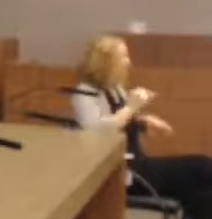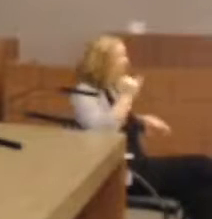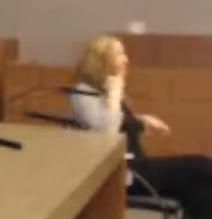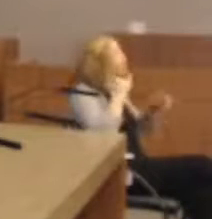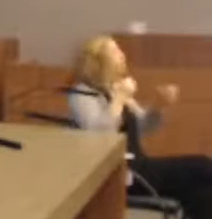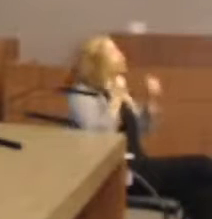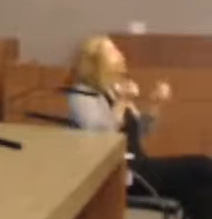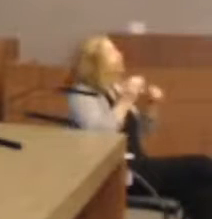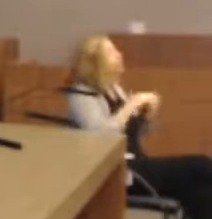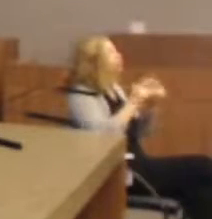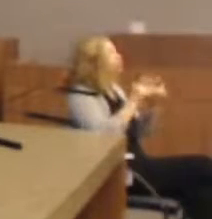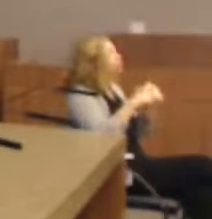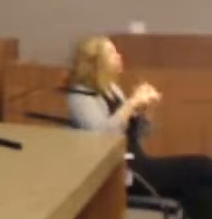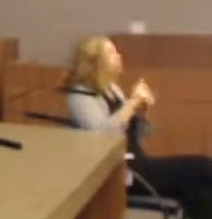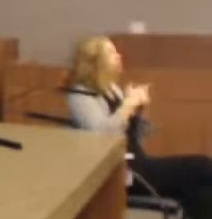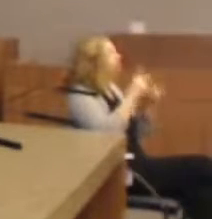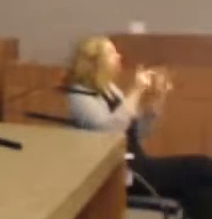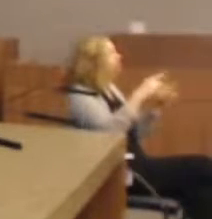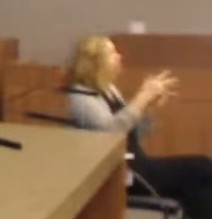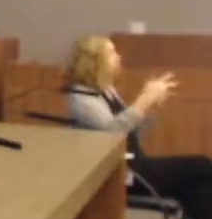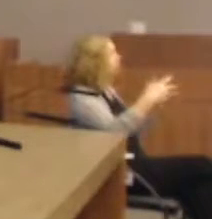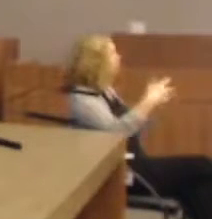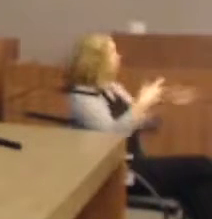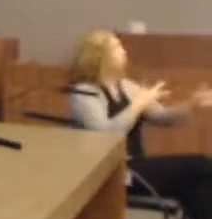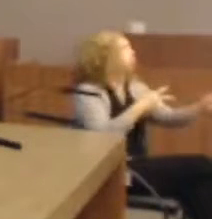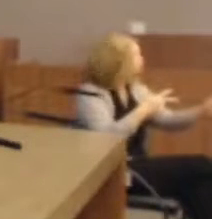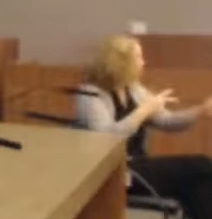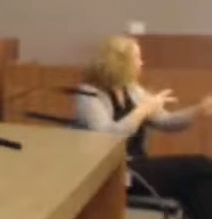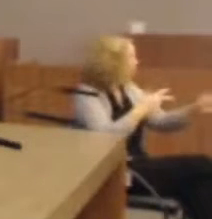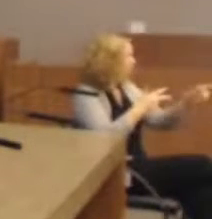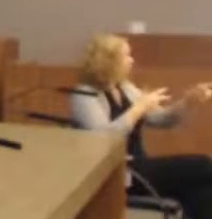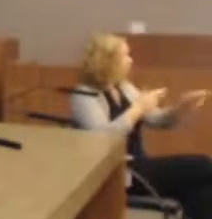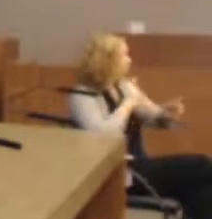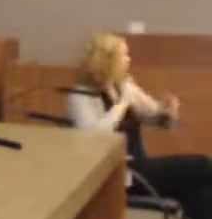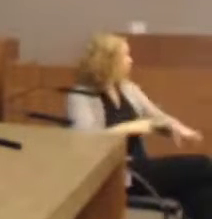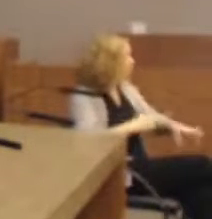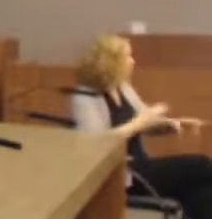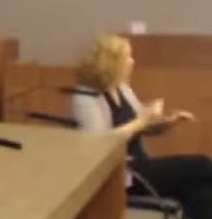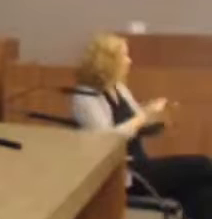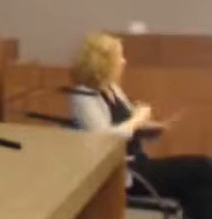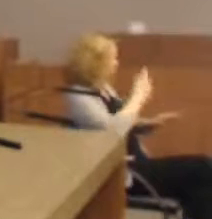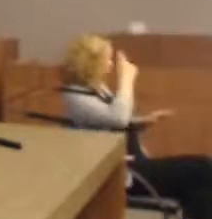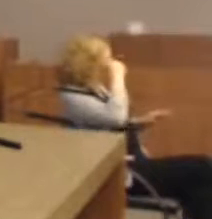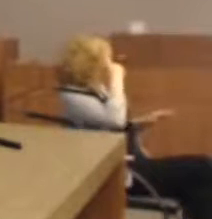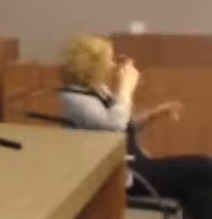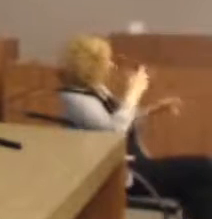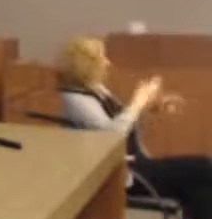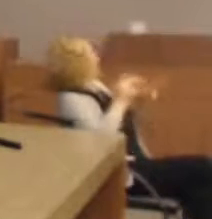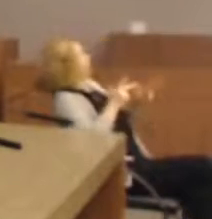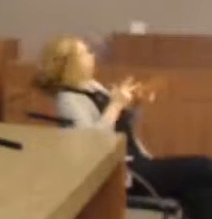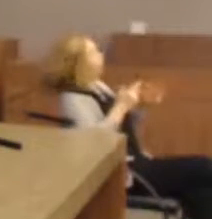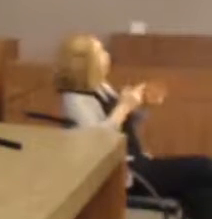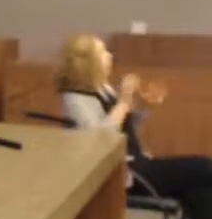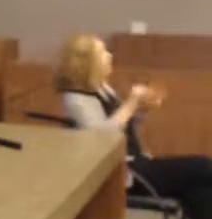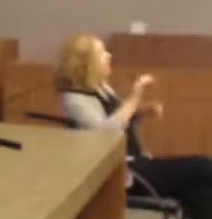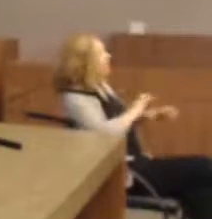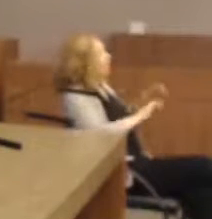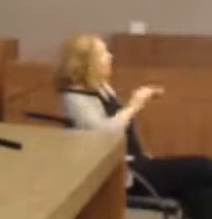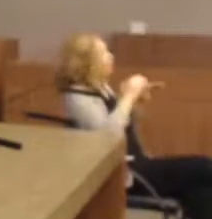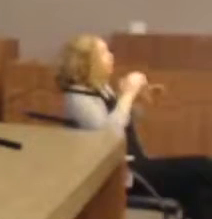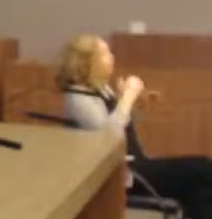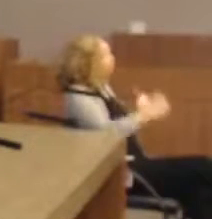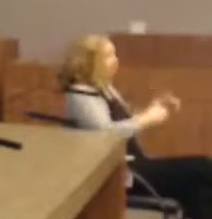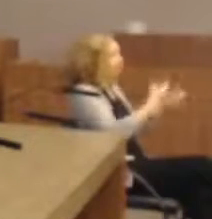driving down a freeway and someone kind of swerves into your lane and you react before you even think about it, this chemical process is